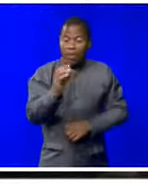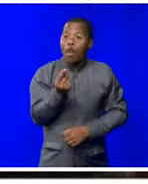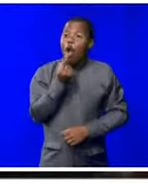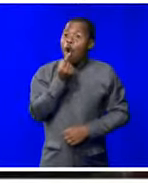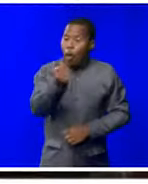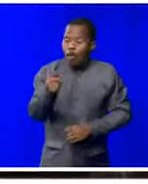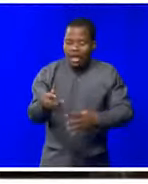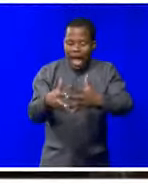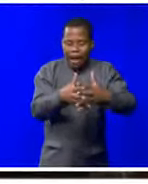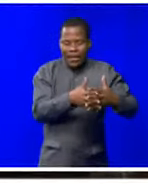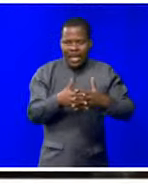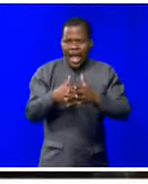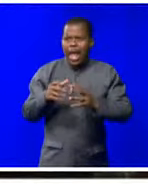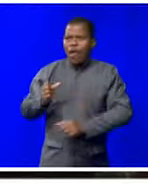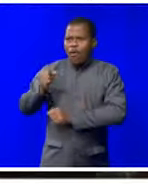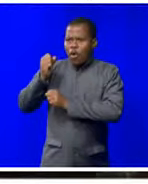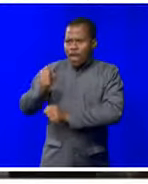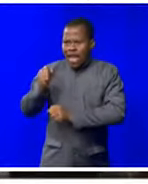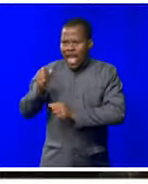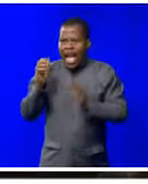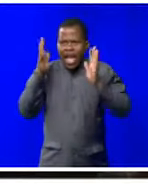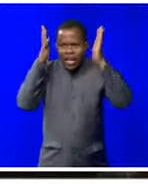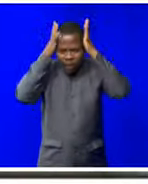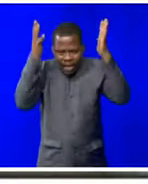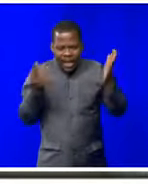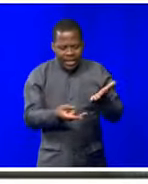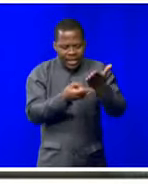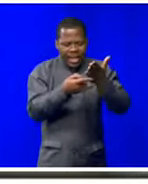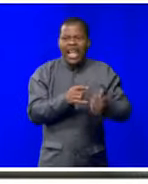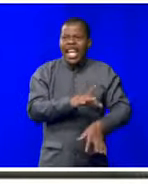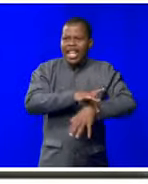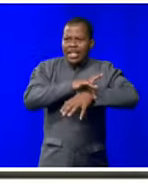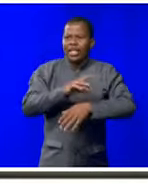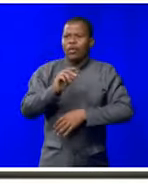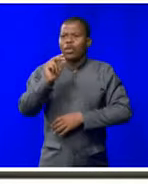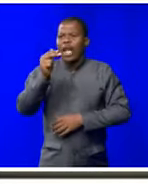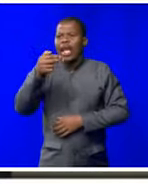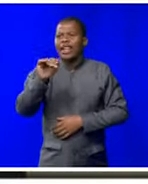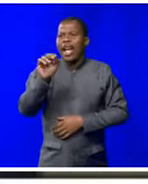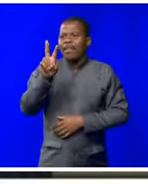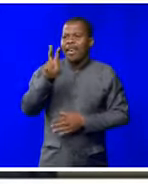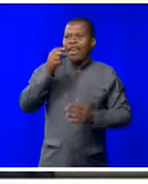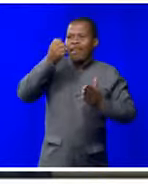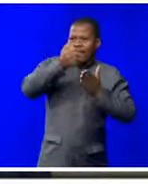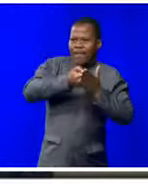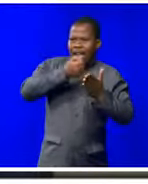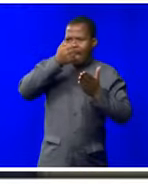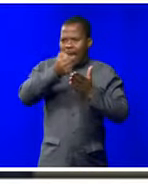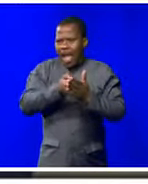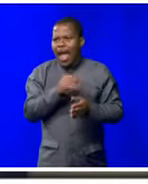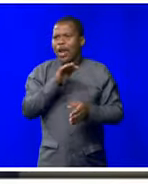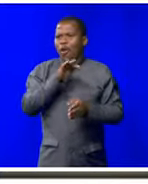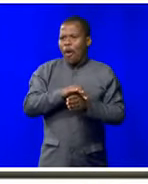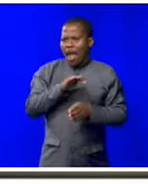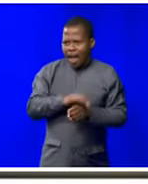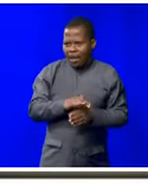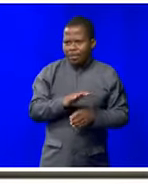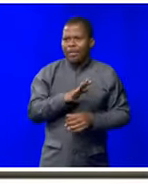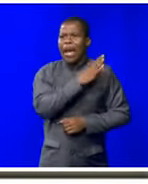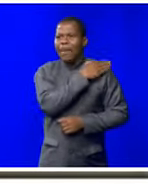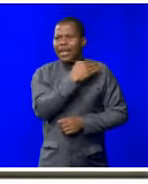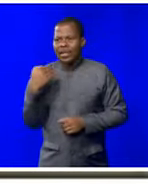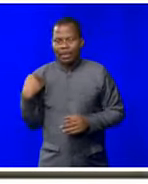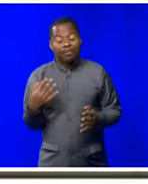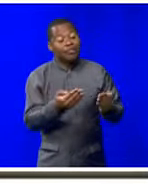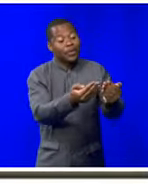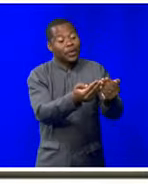have helped the country in the fight against HIV and AIDS. The Minister of Education, Lady Howard, has appreciated the partnership that exists between